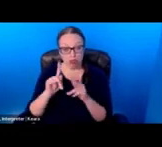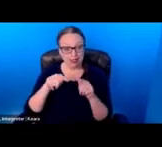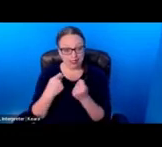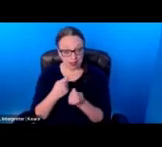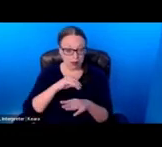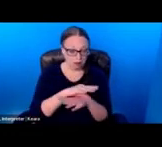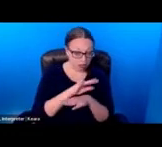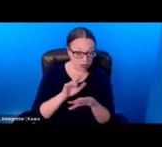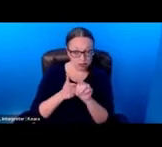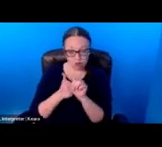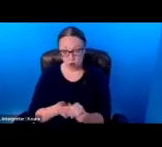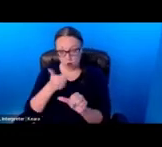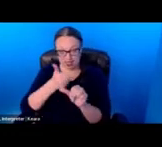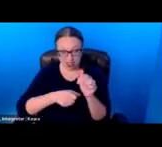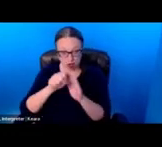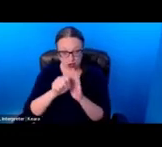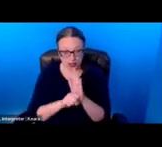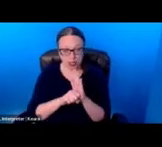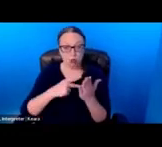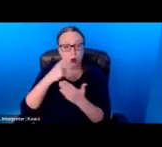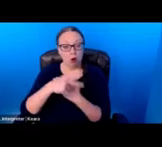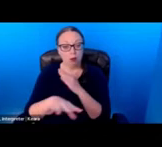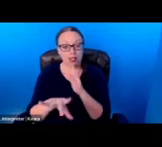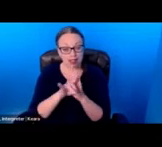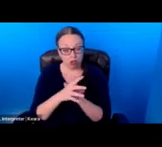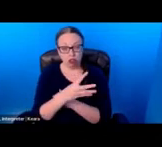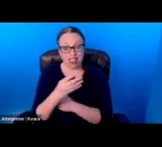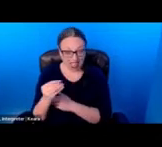state's program selection and sampling approach.